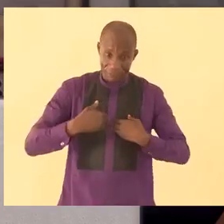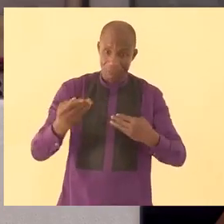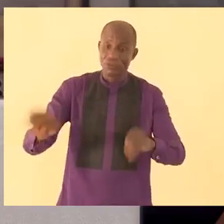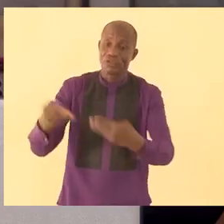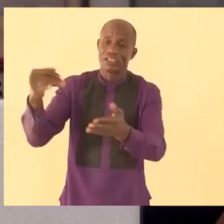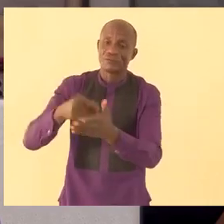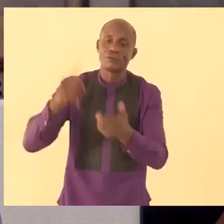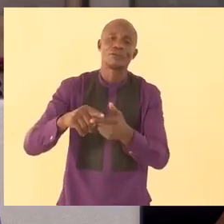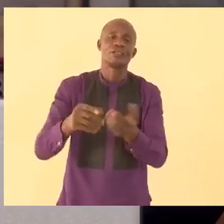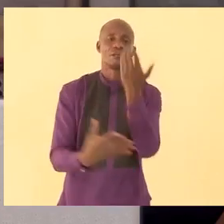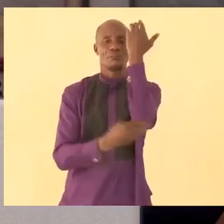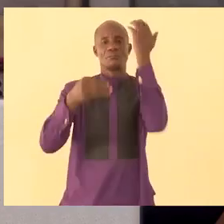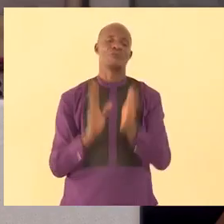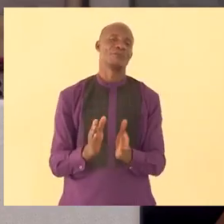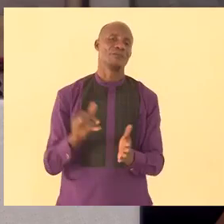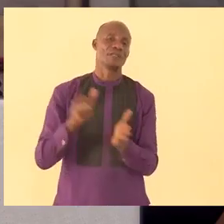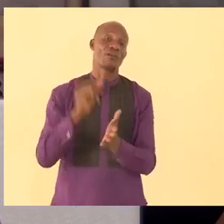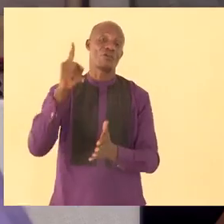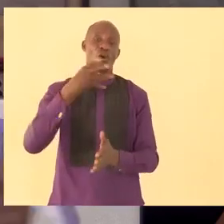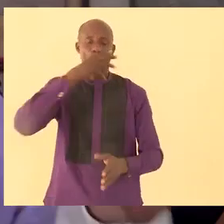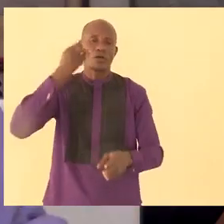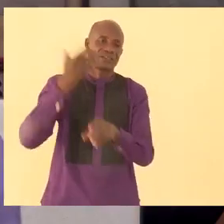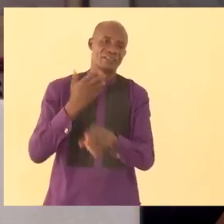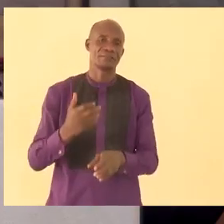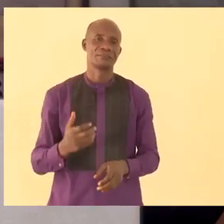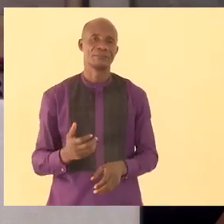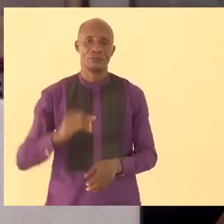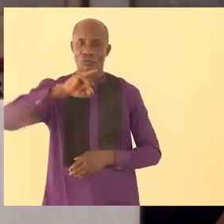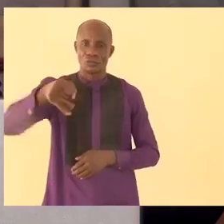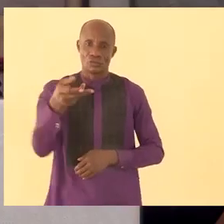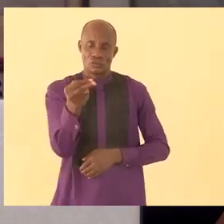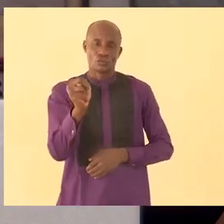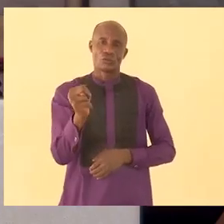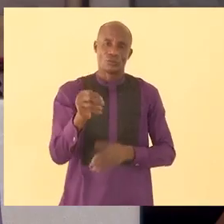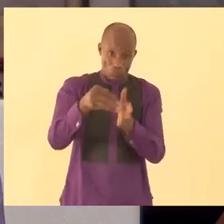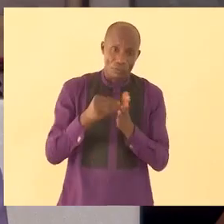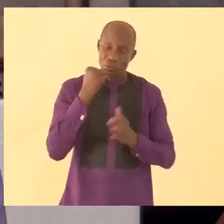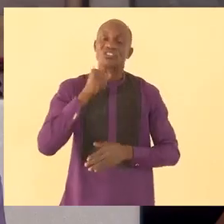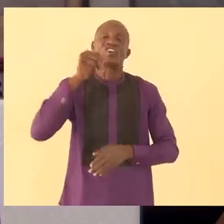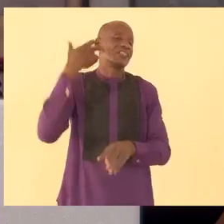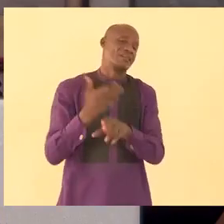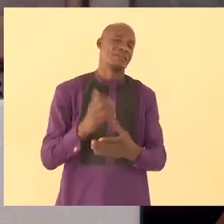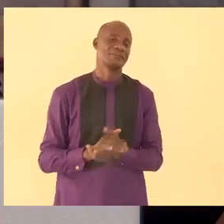follow me. That one was harder, isn't it? John's own is not so hard.